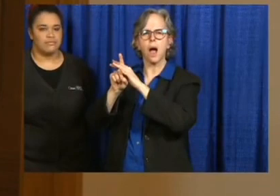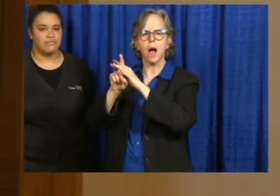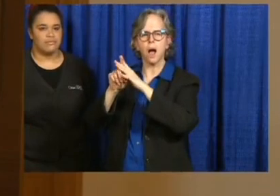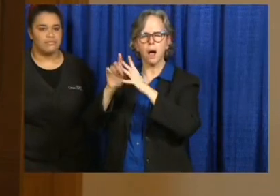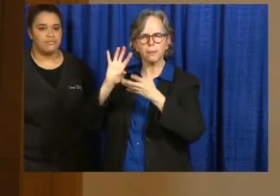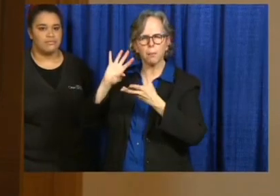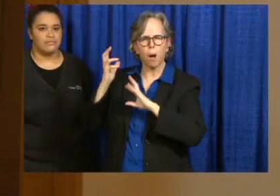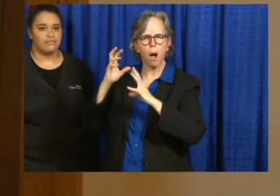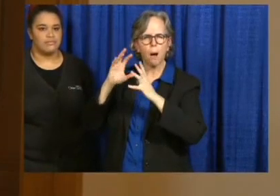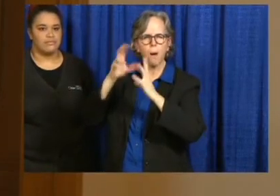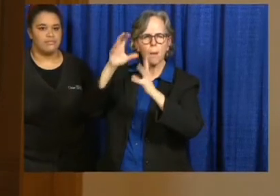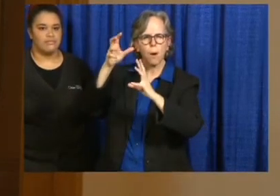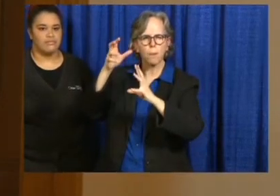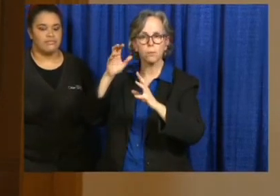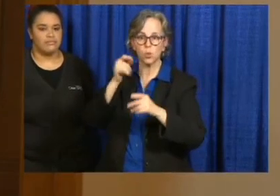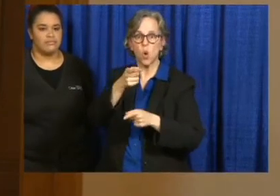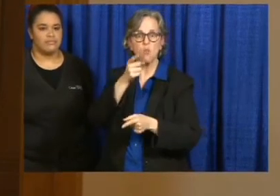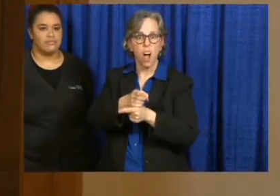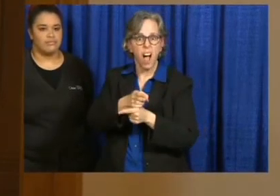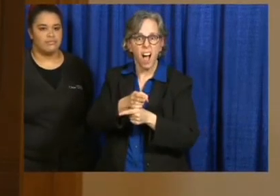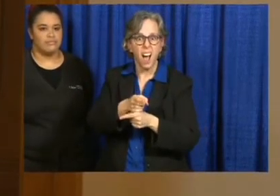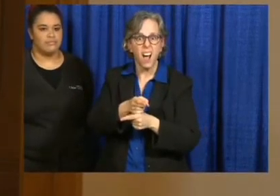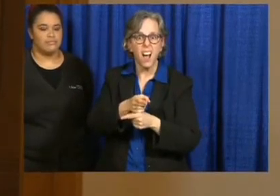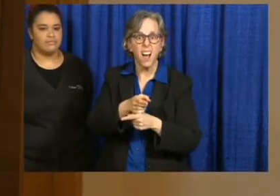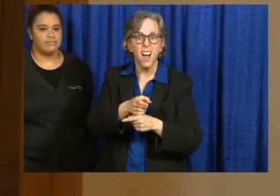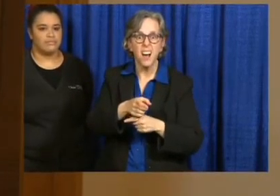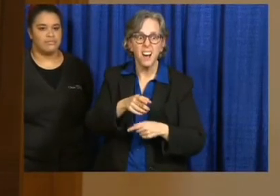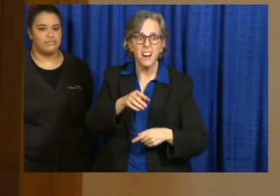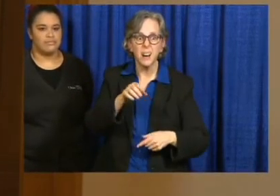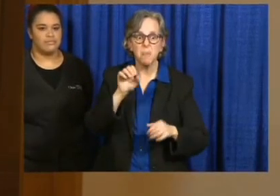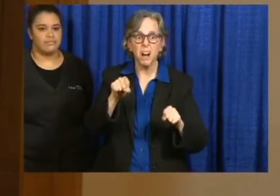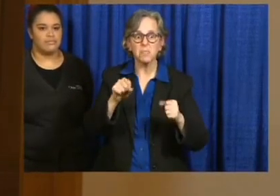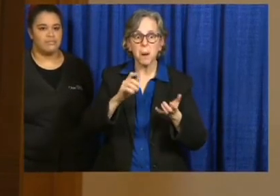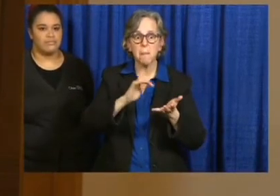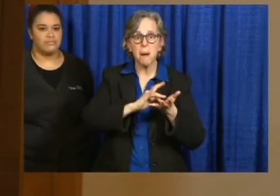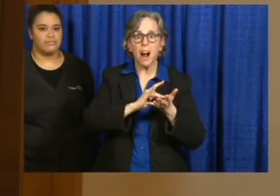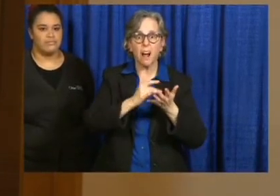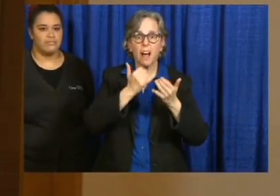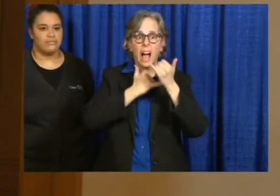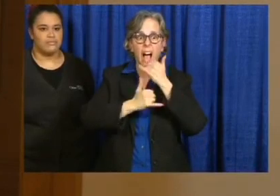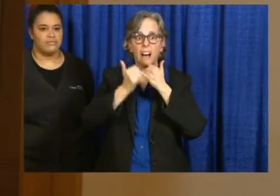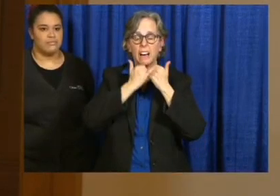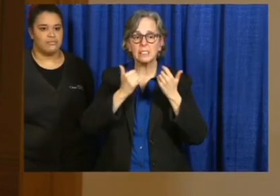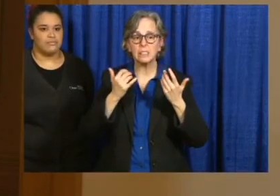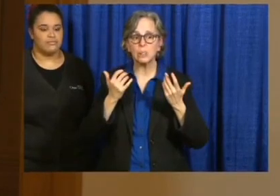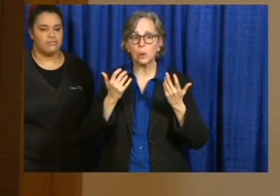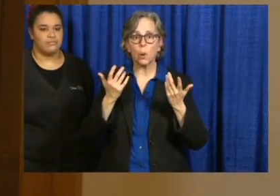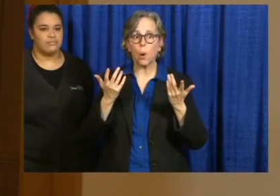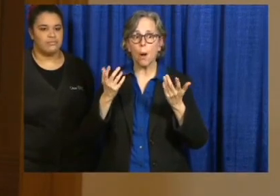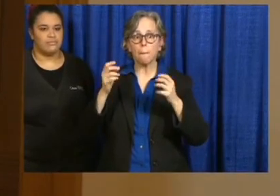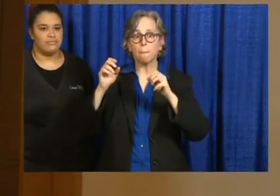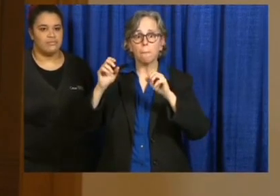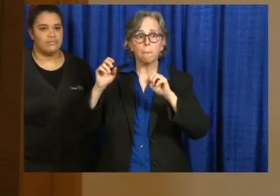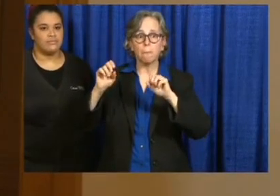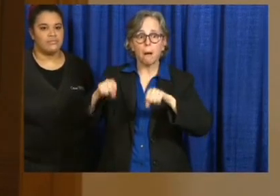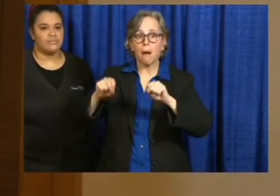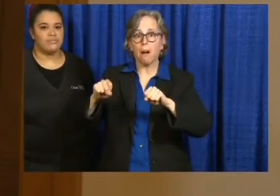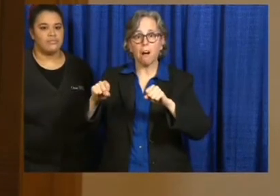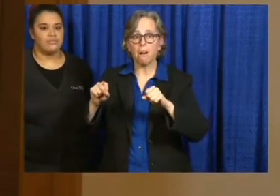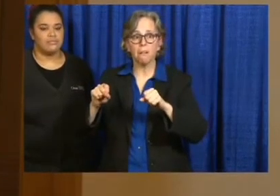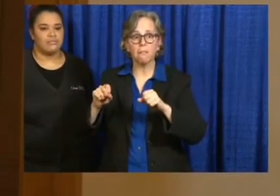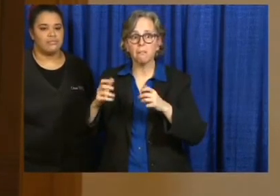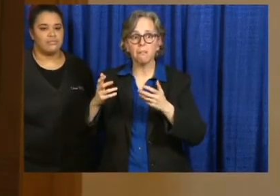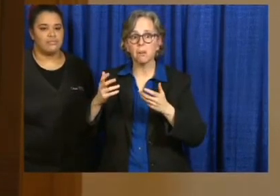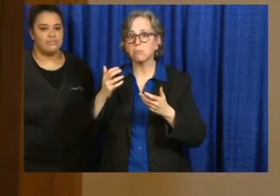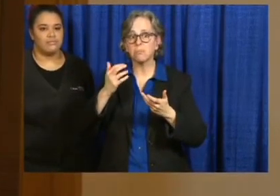does open you up for things not going exactly the way you would normally do it. And I think that's something they have to do